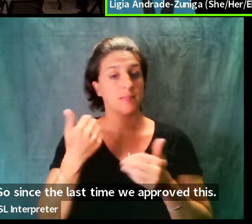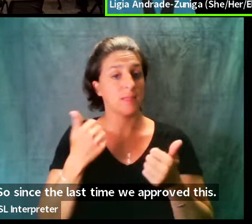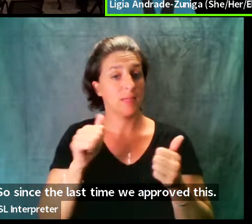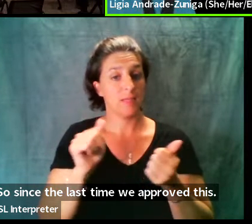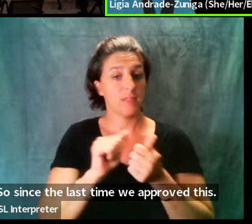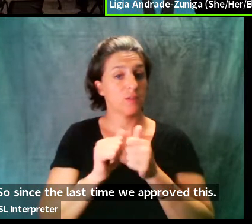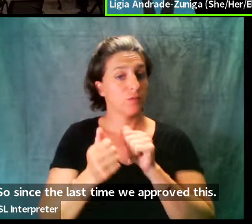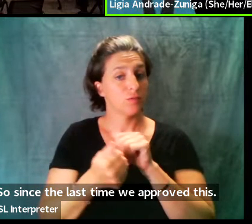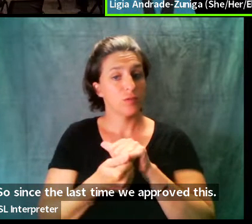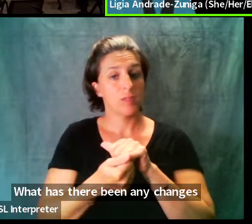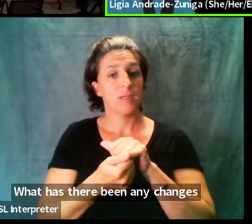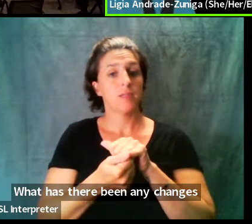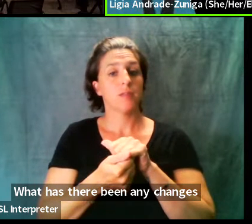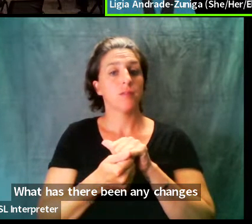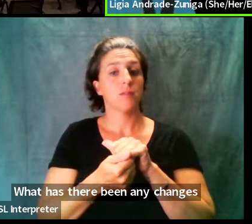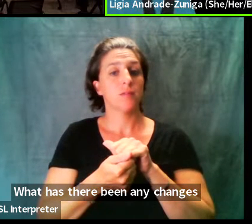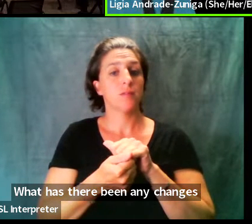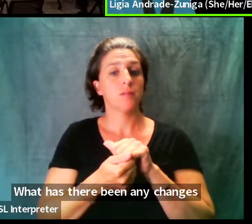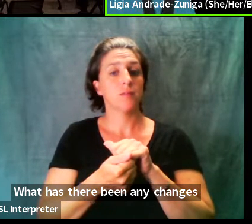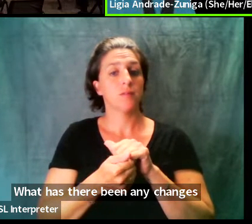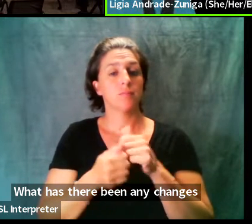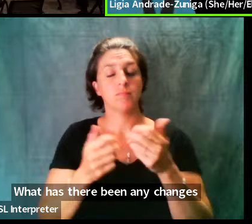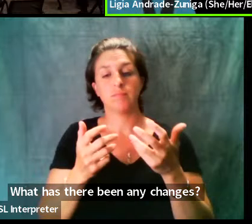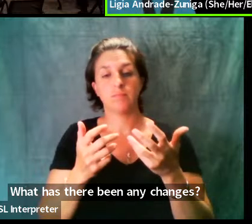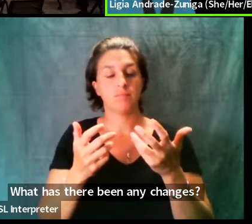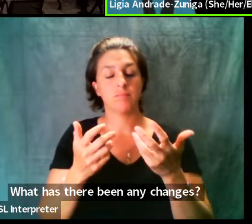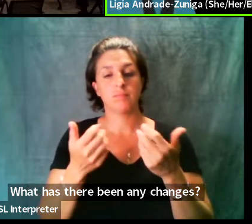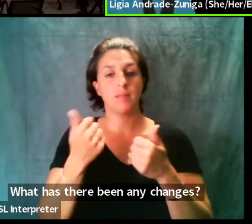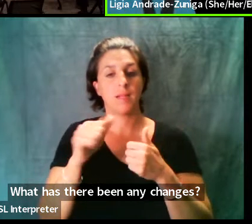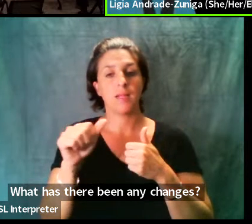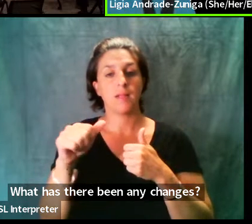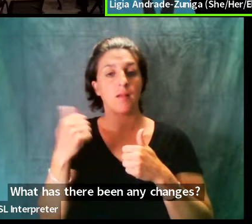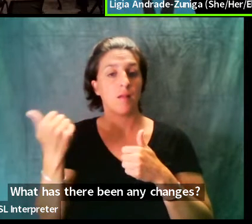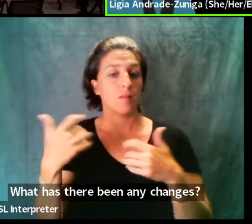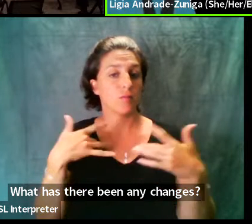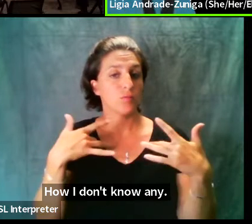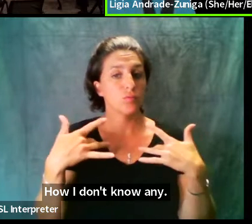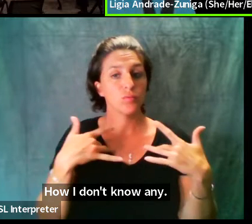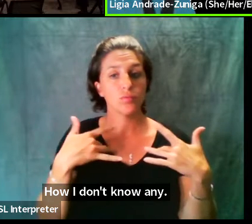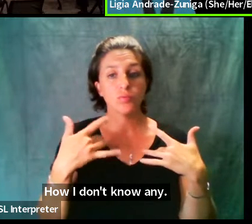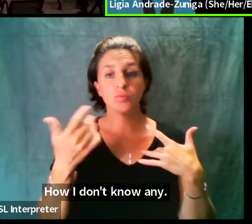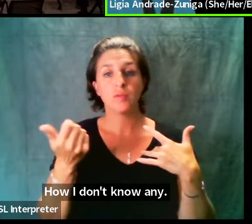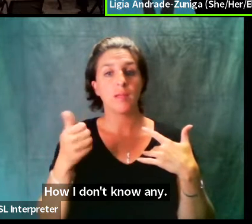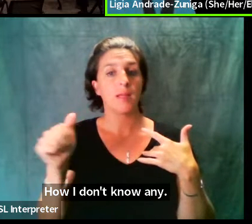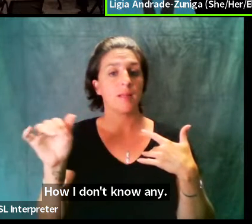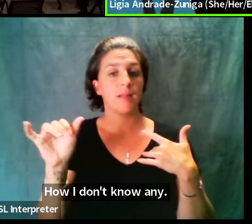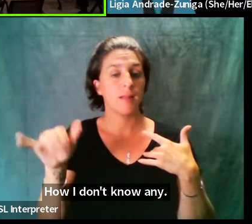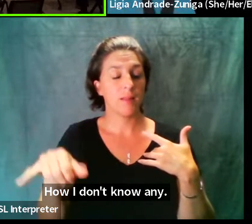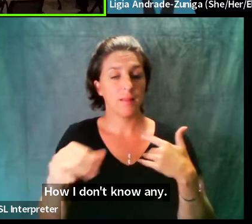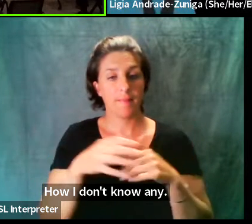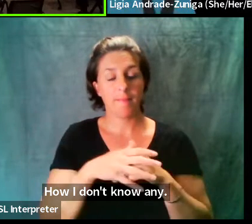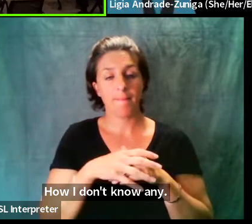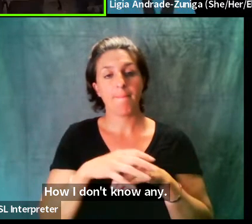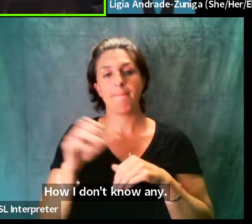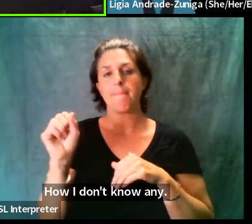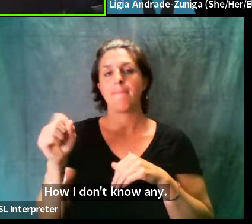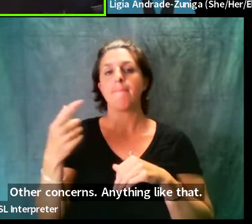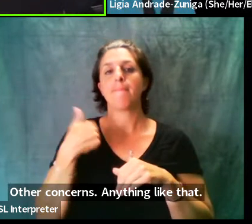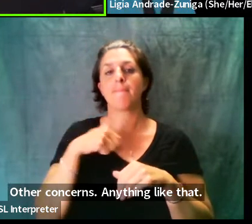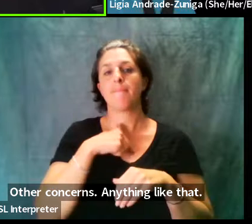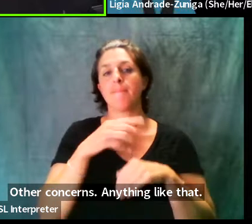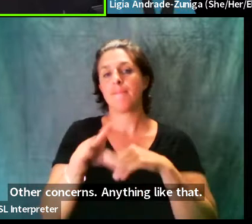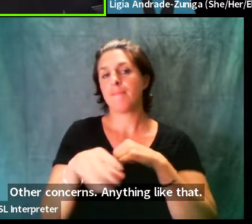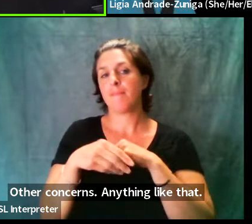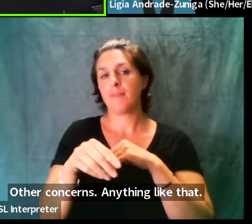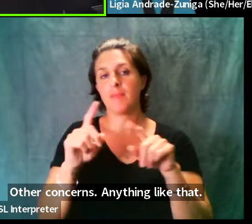changes? How, I don't know, any other concerns, anything like that? Yes, we've added different